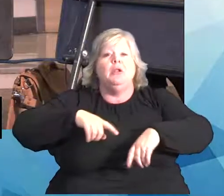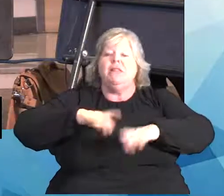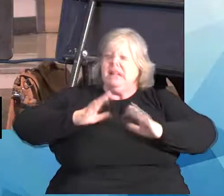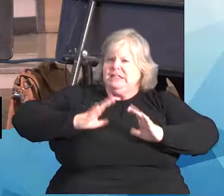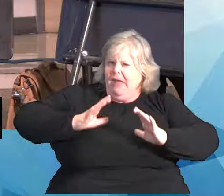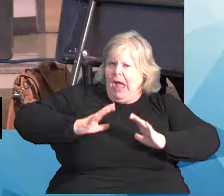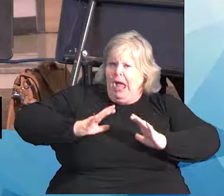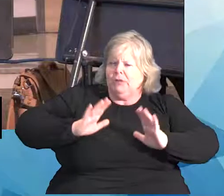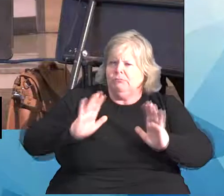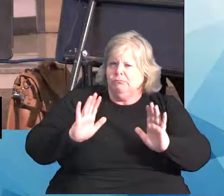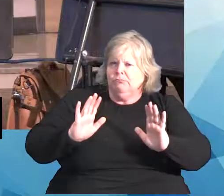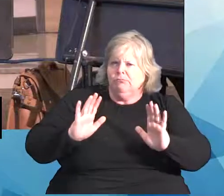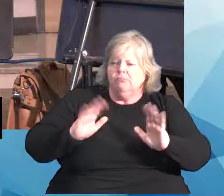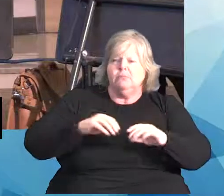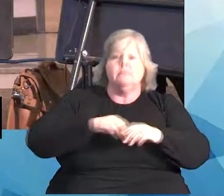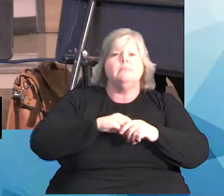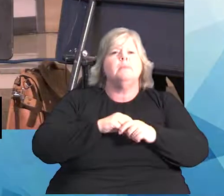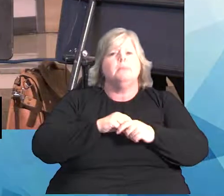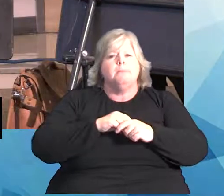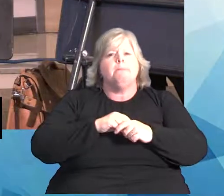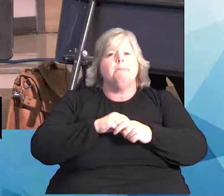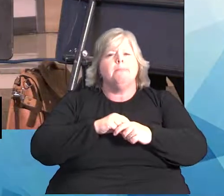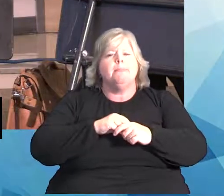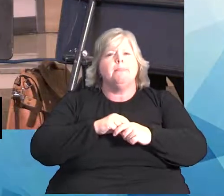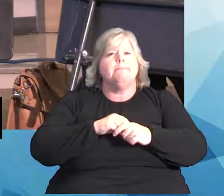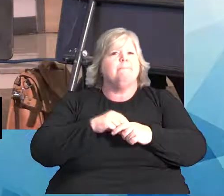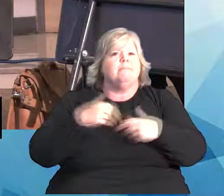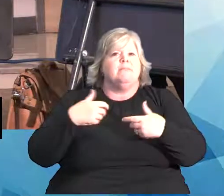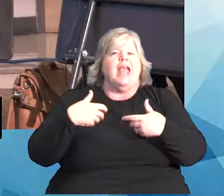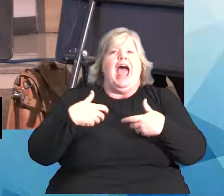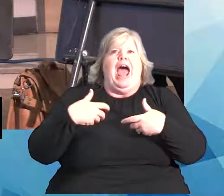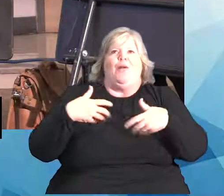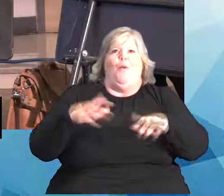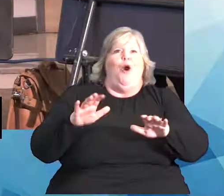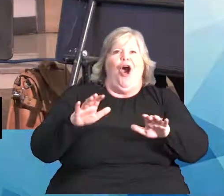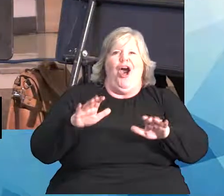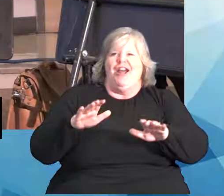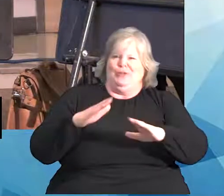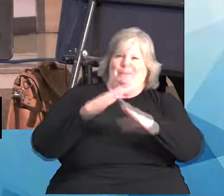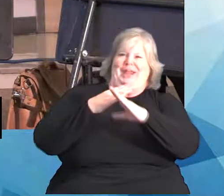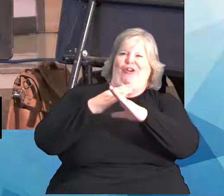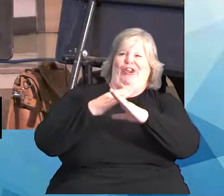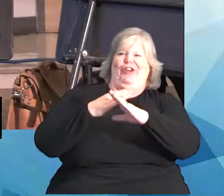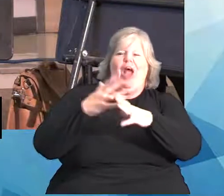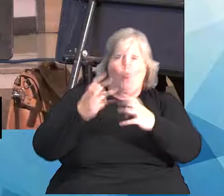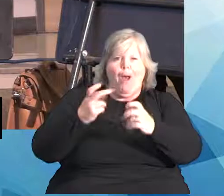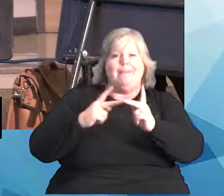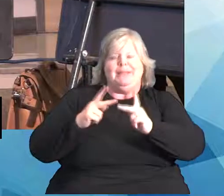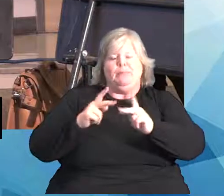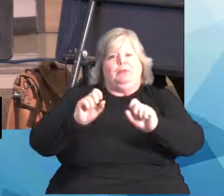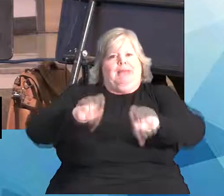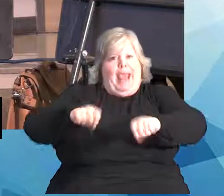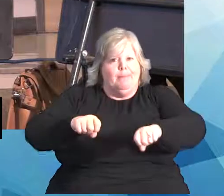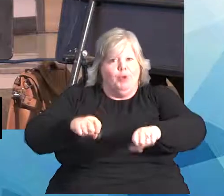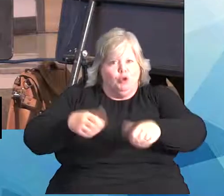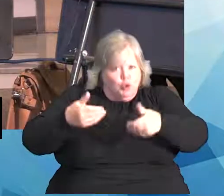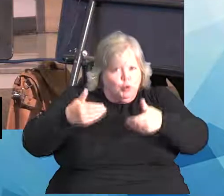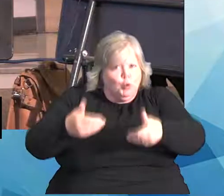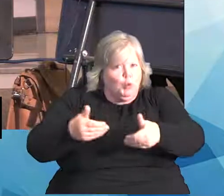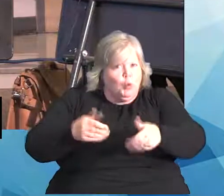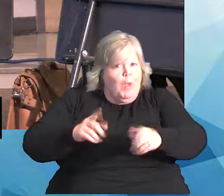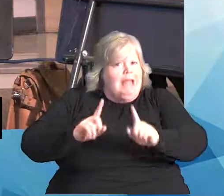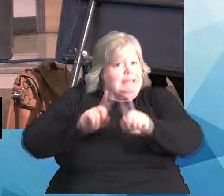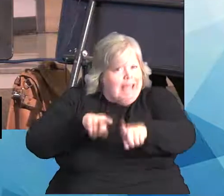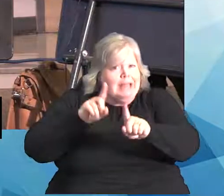that. I don't want there to be any barrier to attending a meeting. Certainly if it's just